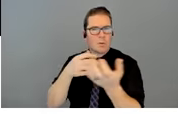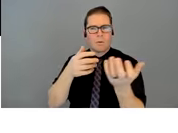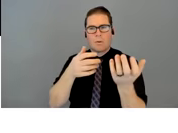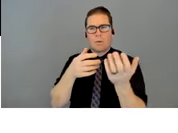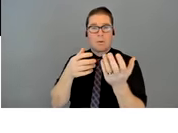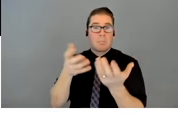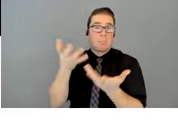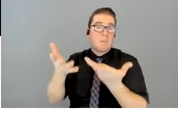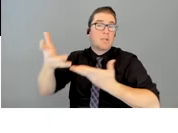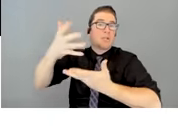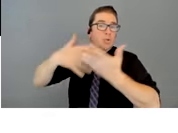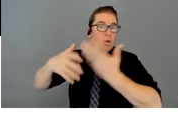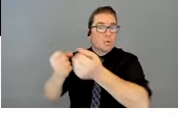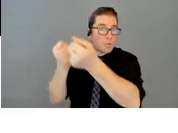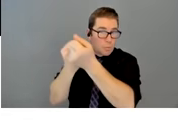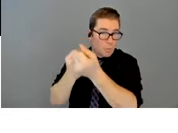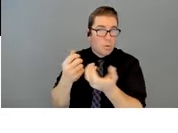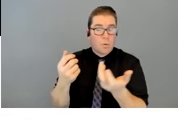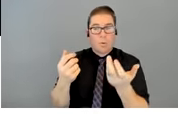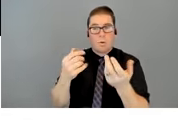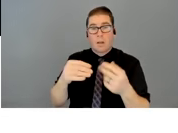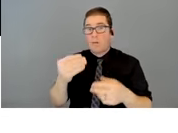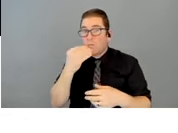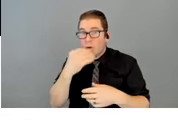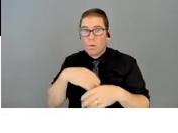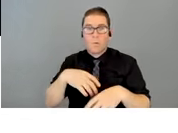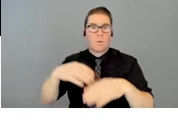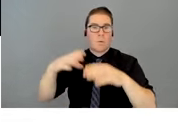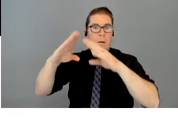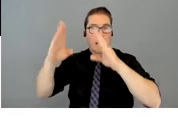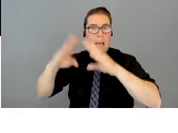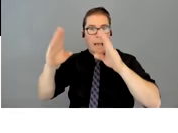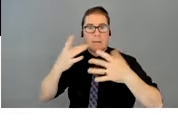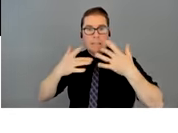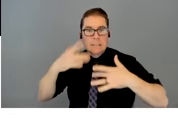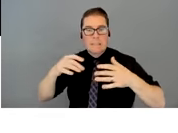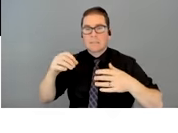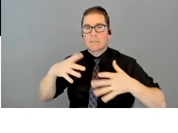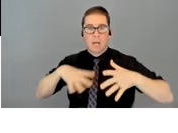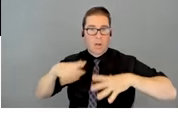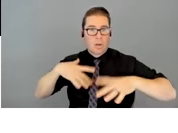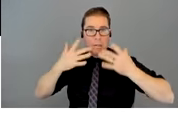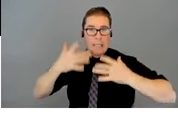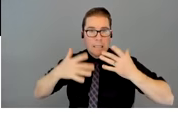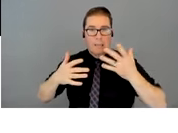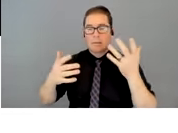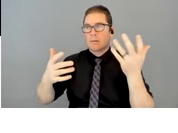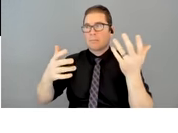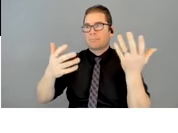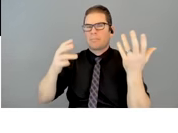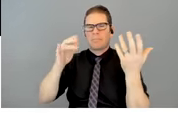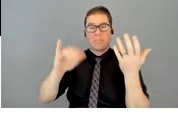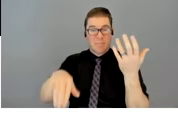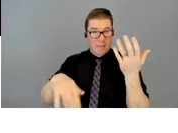social, where food or housing or clothing may be an issue. Those are things that can be very